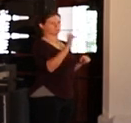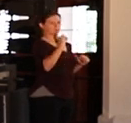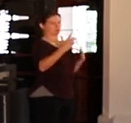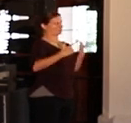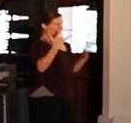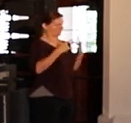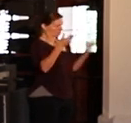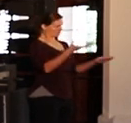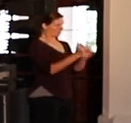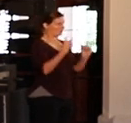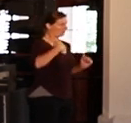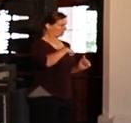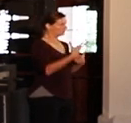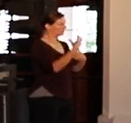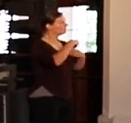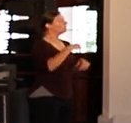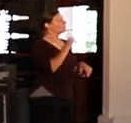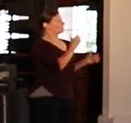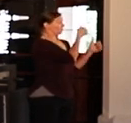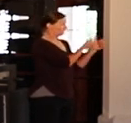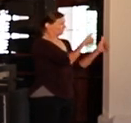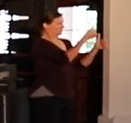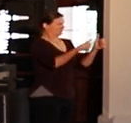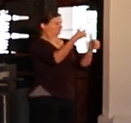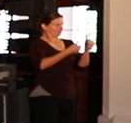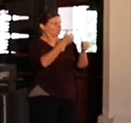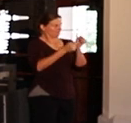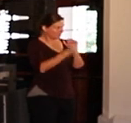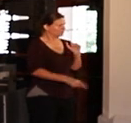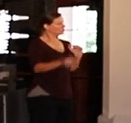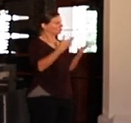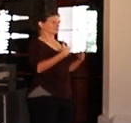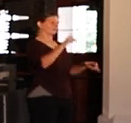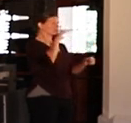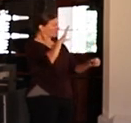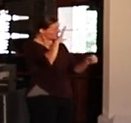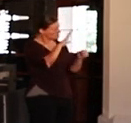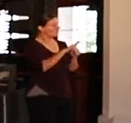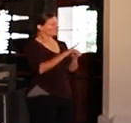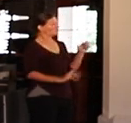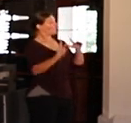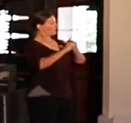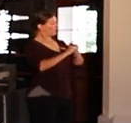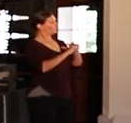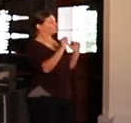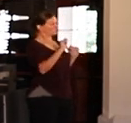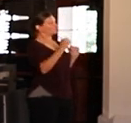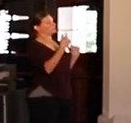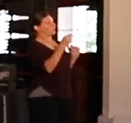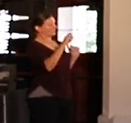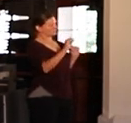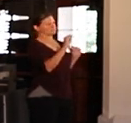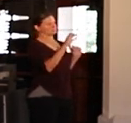you here with us. And each one of you has committed to coming to Agnes Scott and